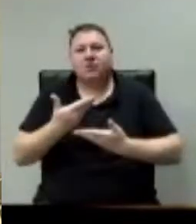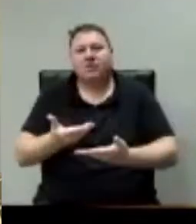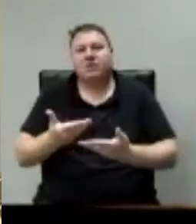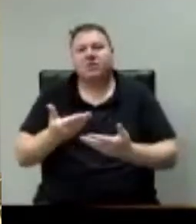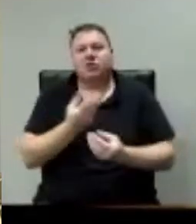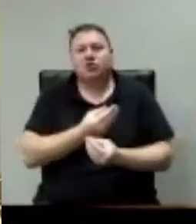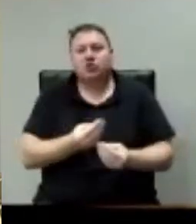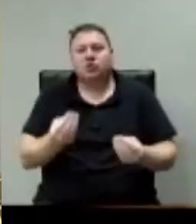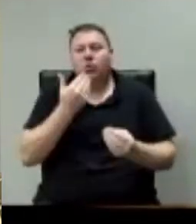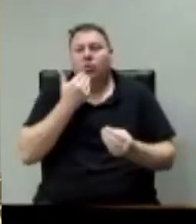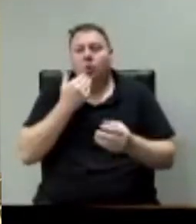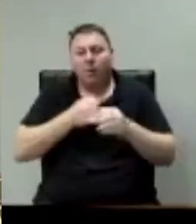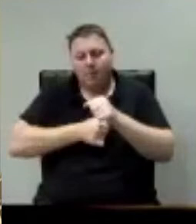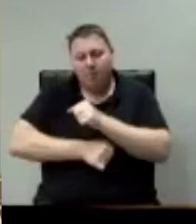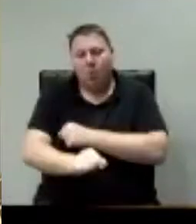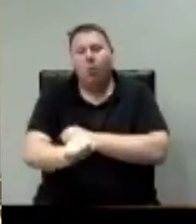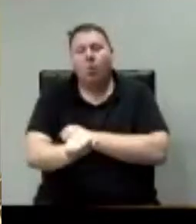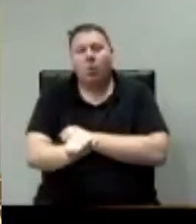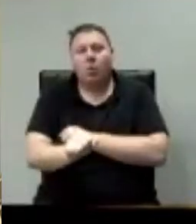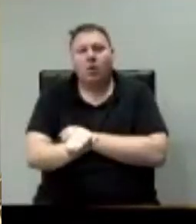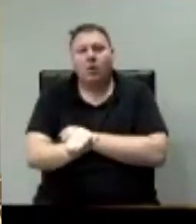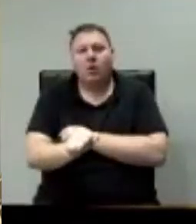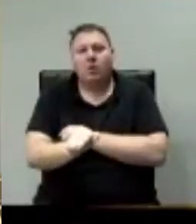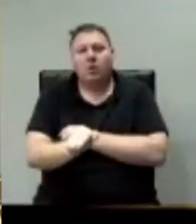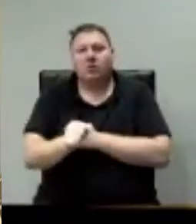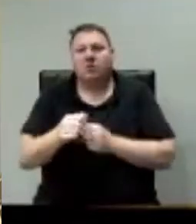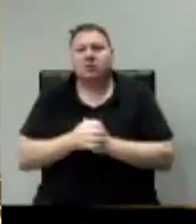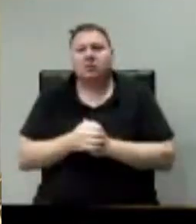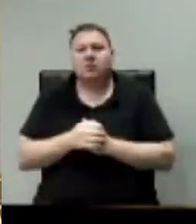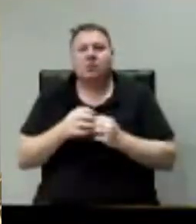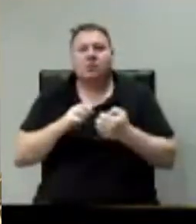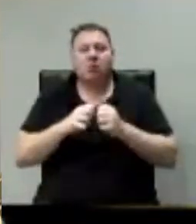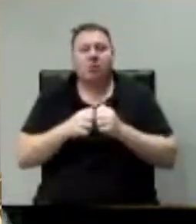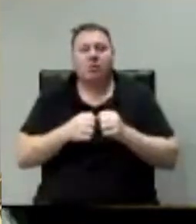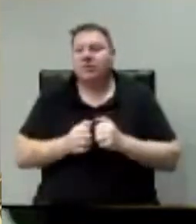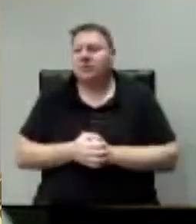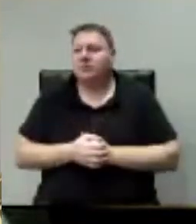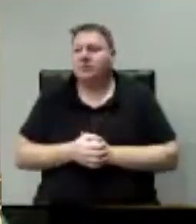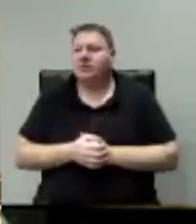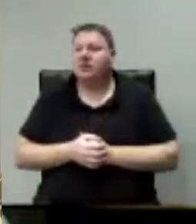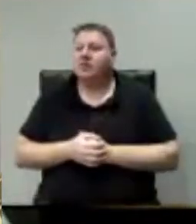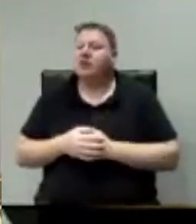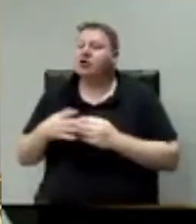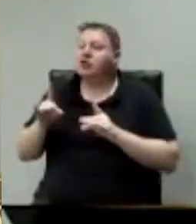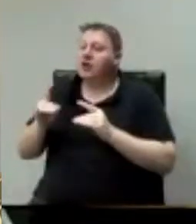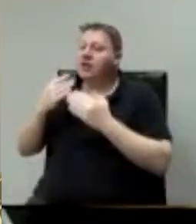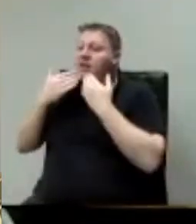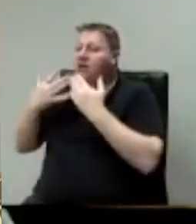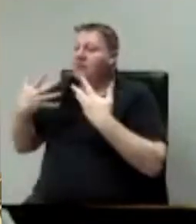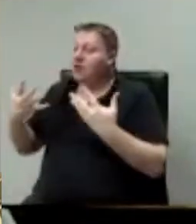services for children that are born with birth defects. Thank you very much. That was.